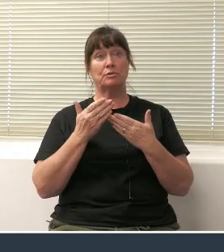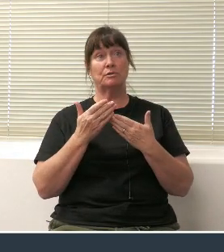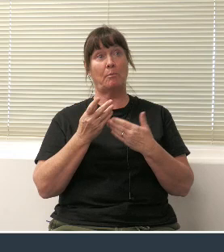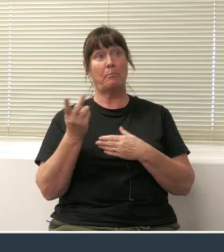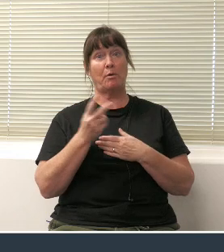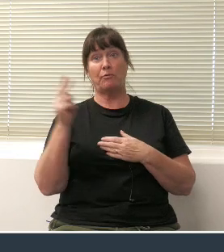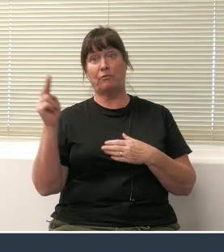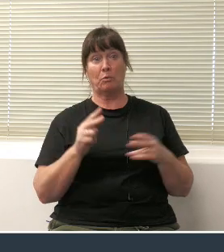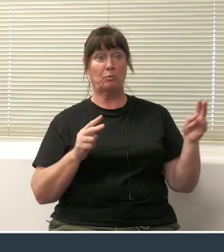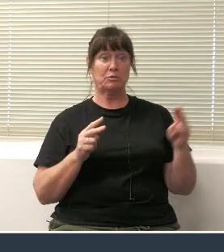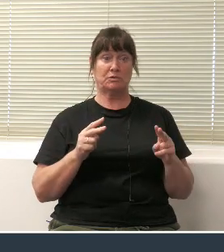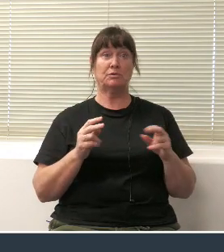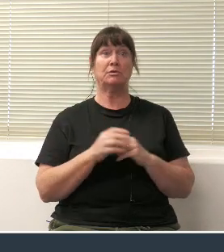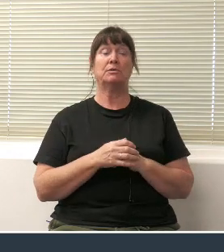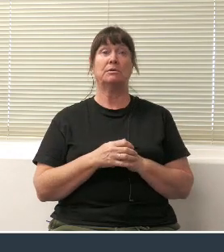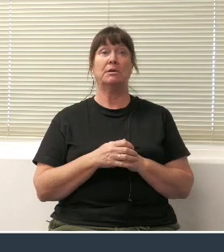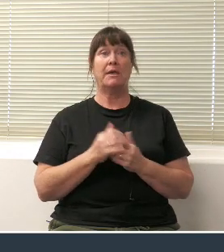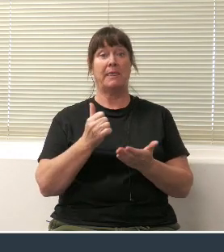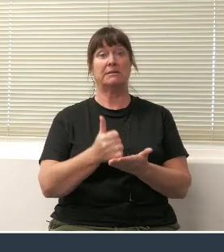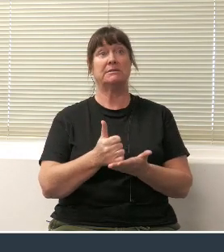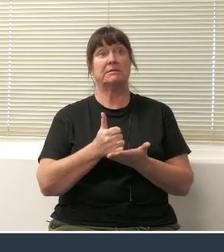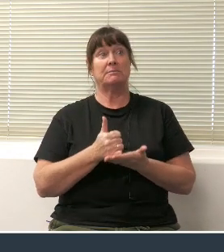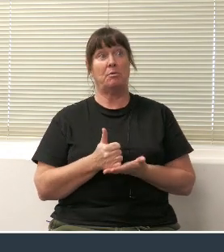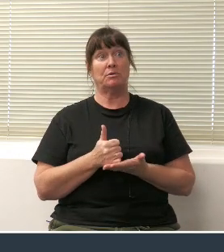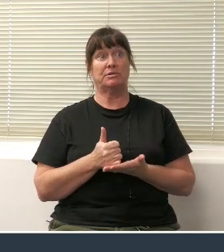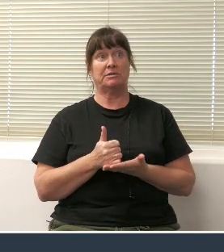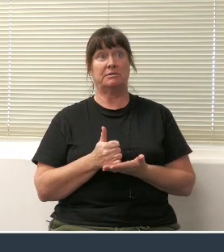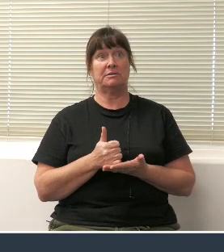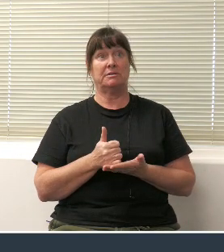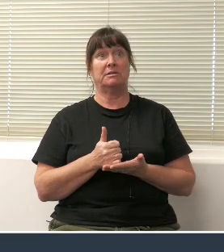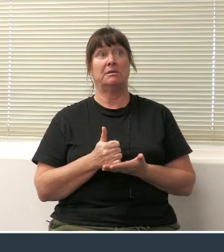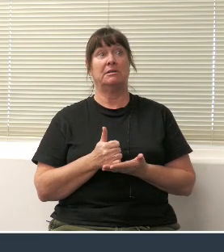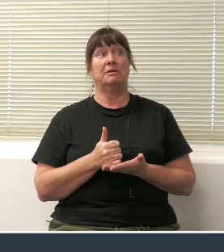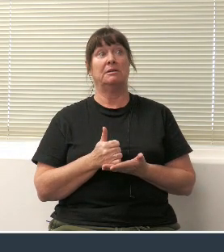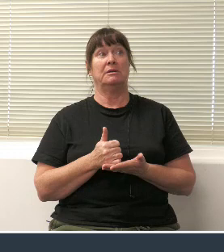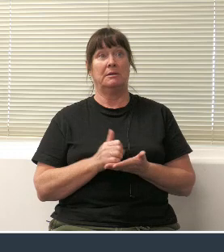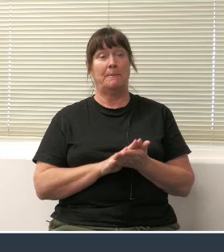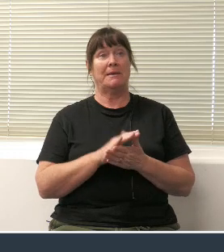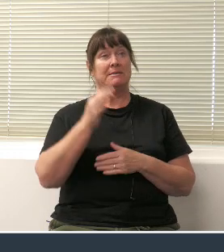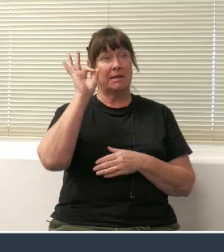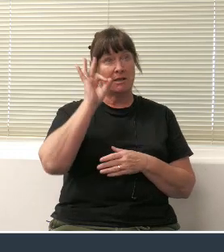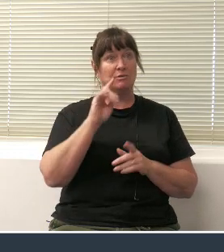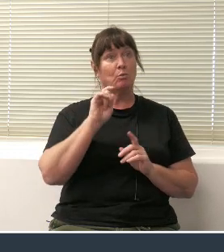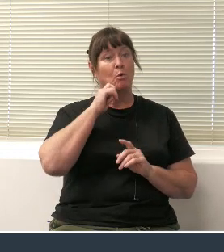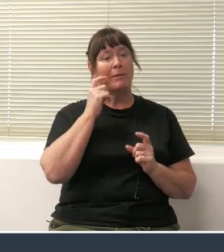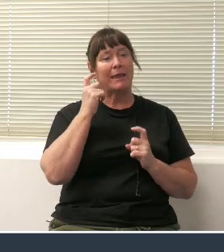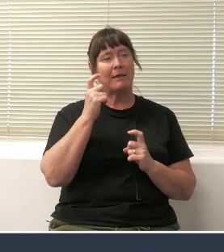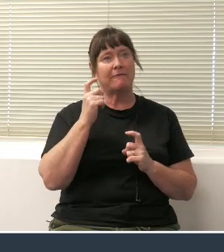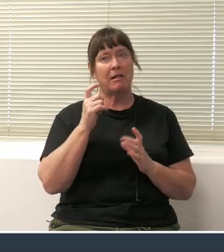both views, and I think that just supports the fact that as a council we'll be cautious as we move into this new